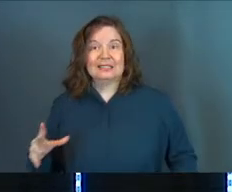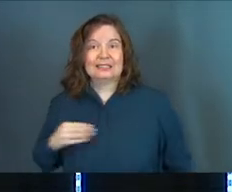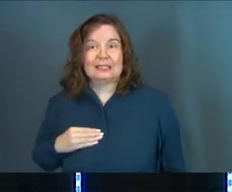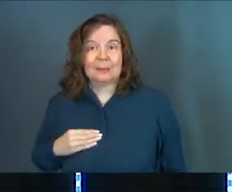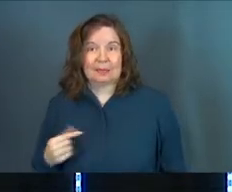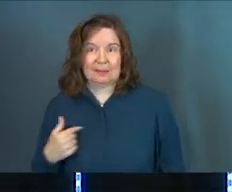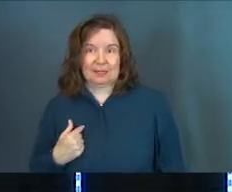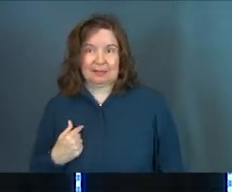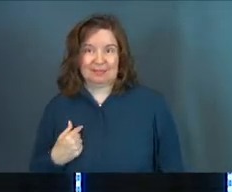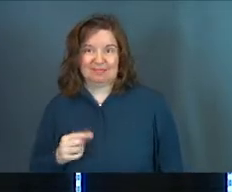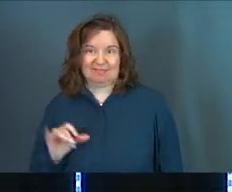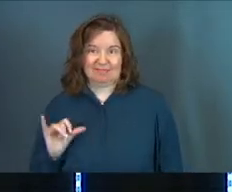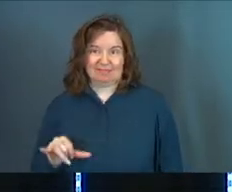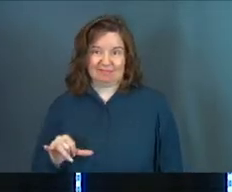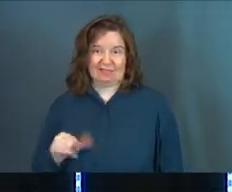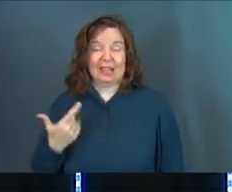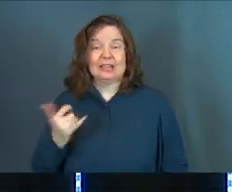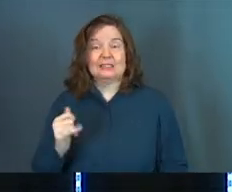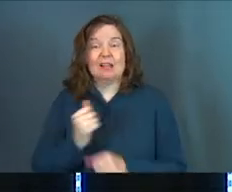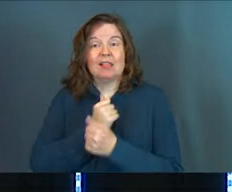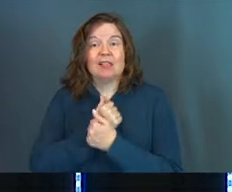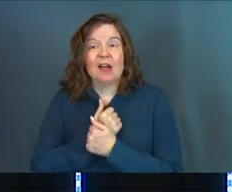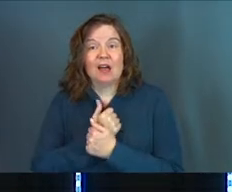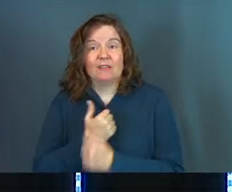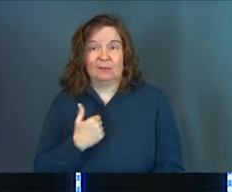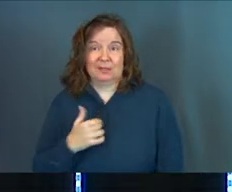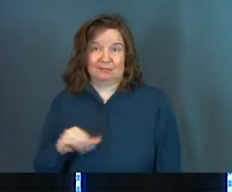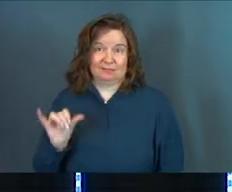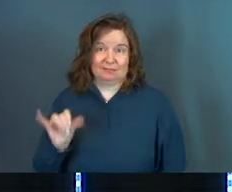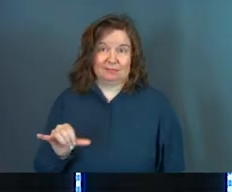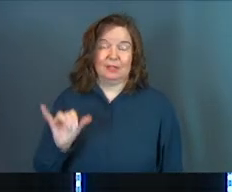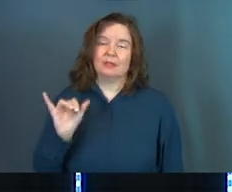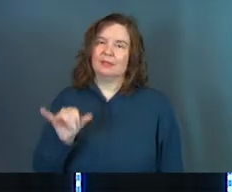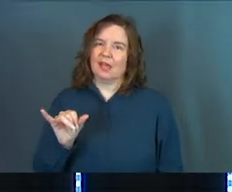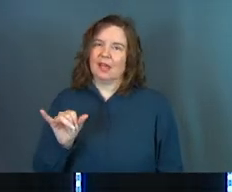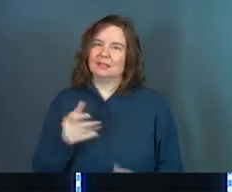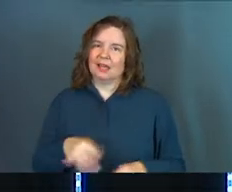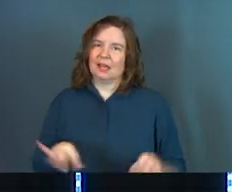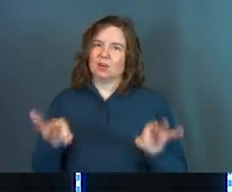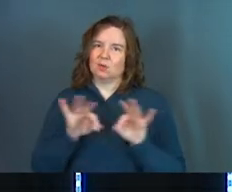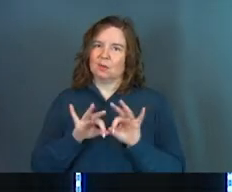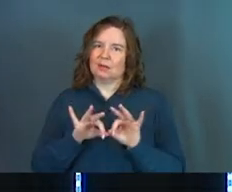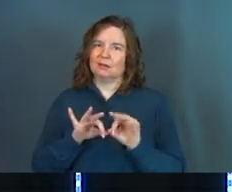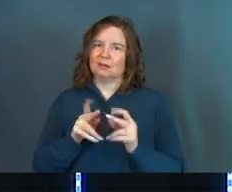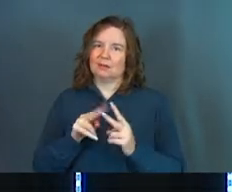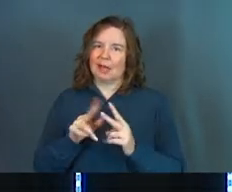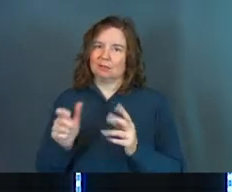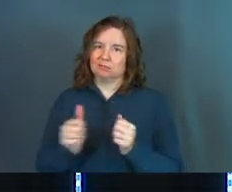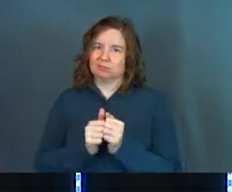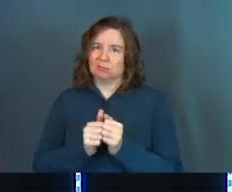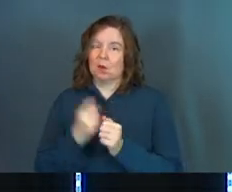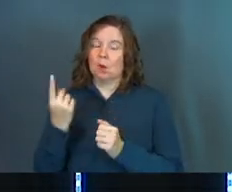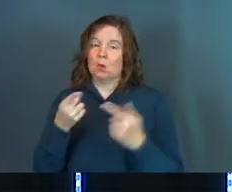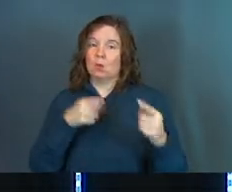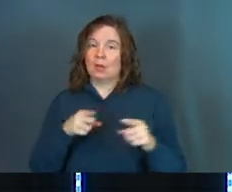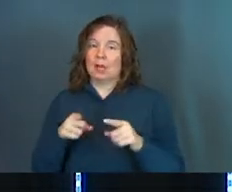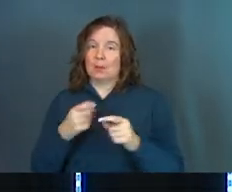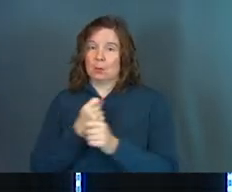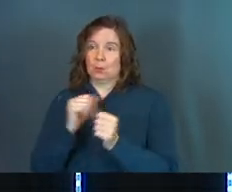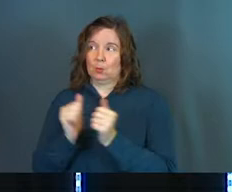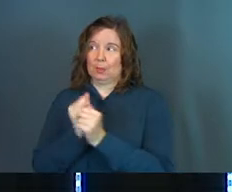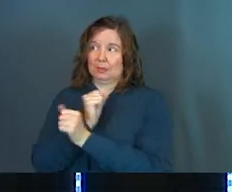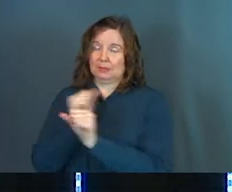me. And he still loved me. See, that's that critical combo that always happens in the